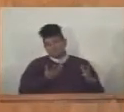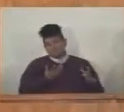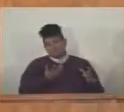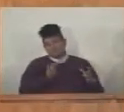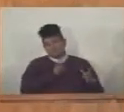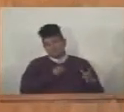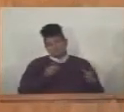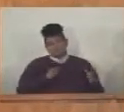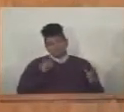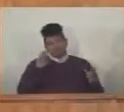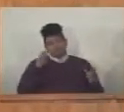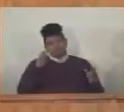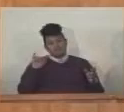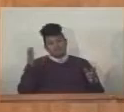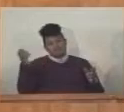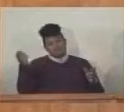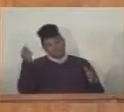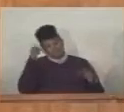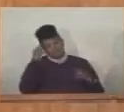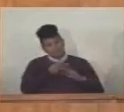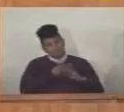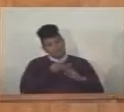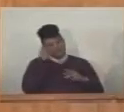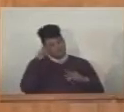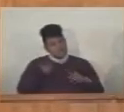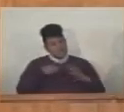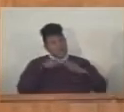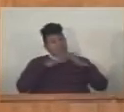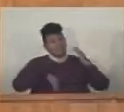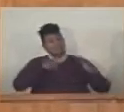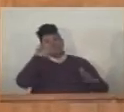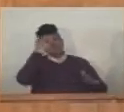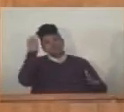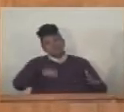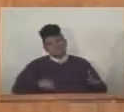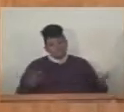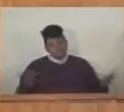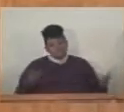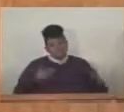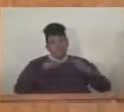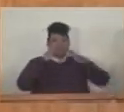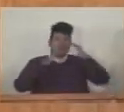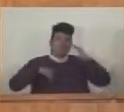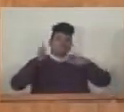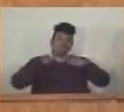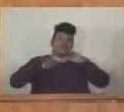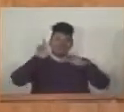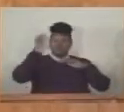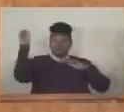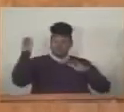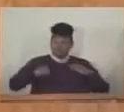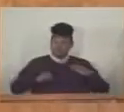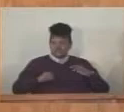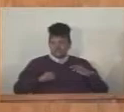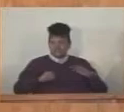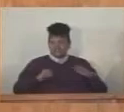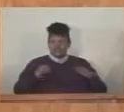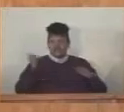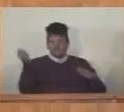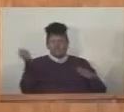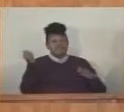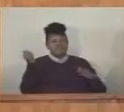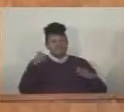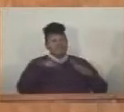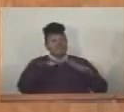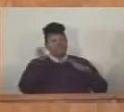where are you? I want you to do the math for me. Less than 3%. Less than 3% of every 100,